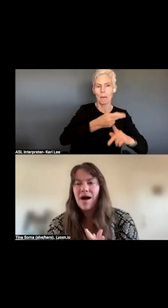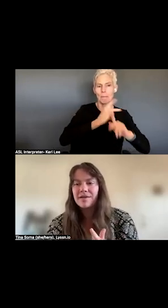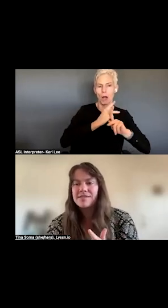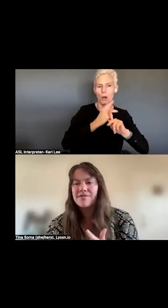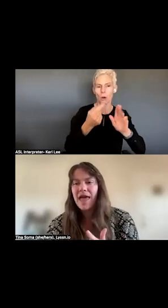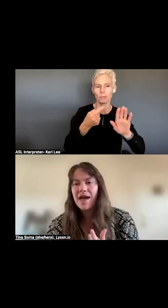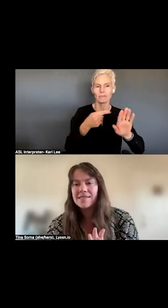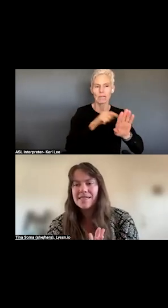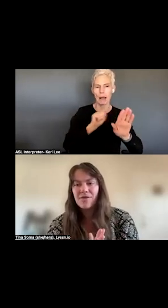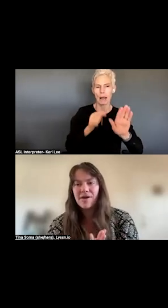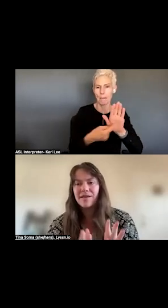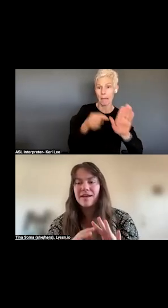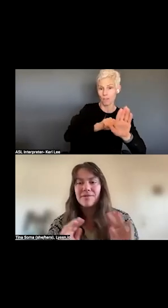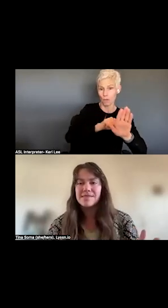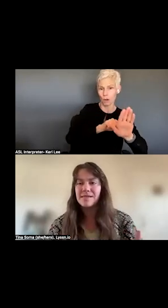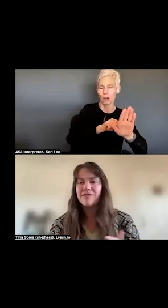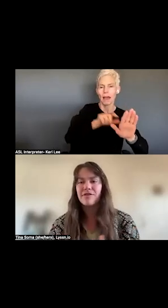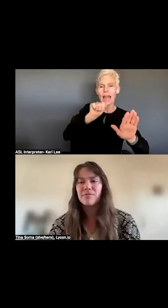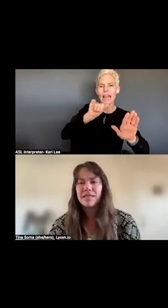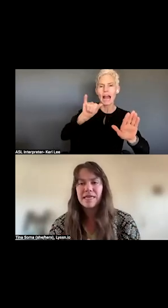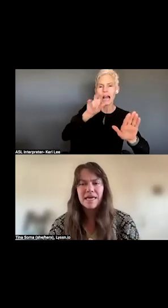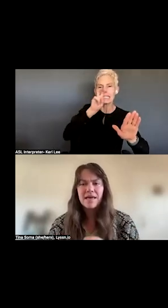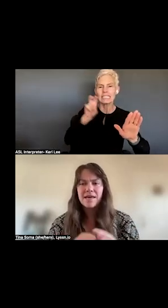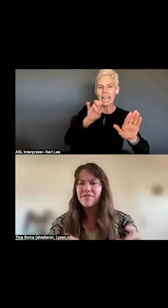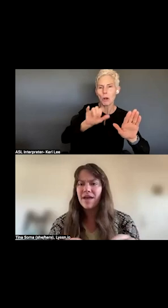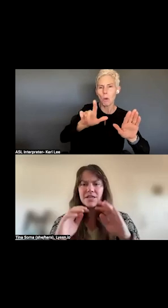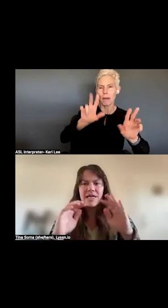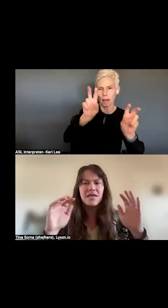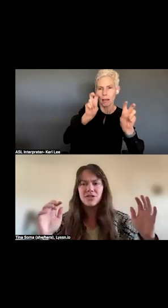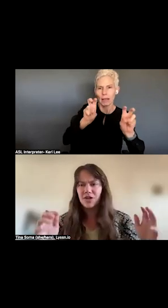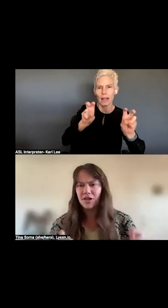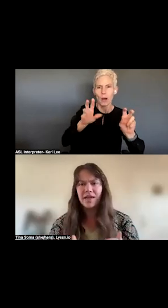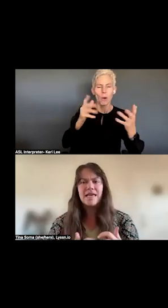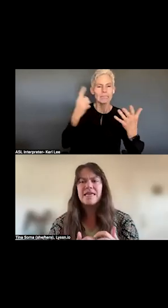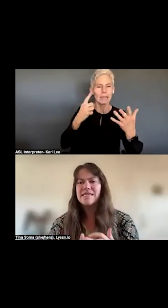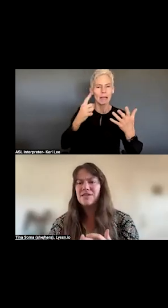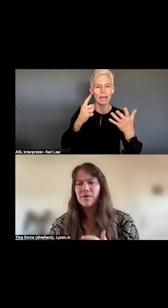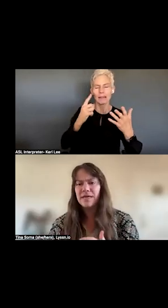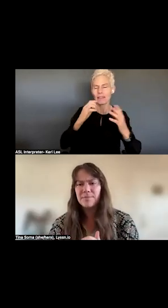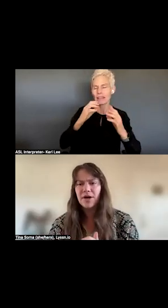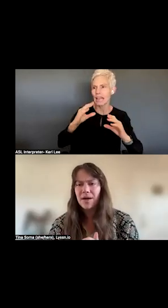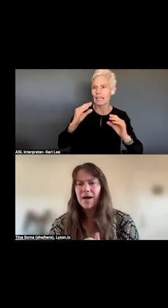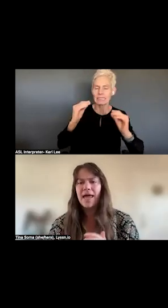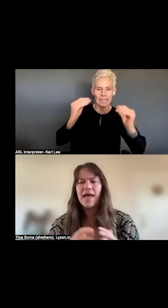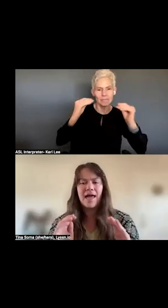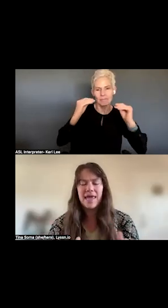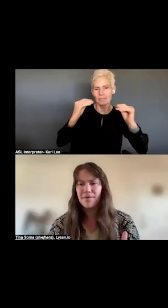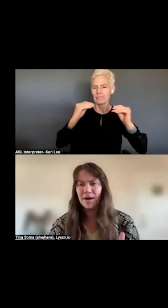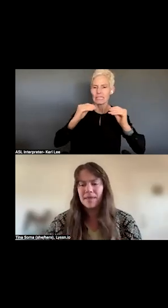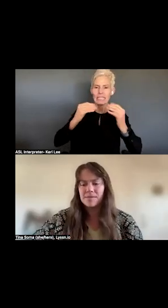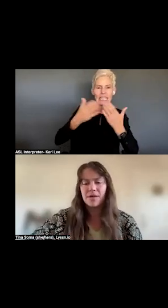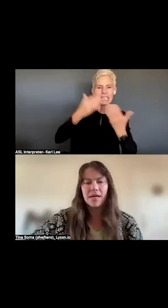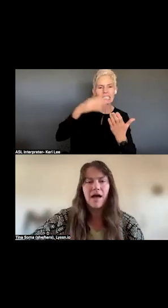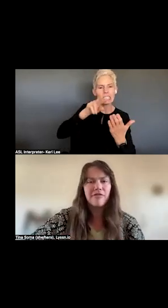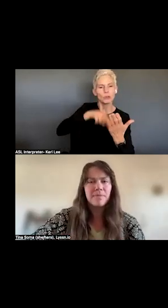from the authors of AI Snake Oil. If anyone is looking for a really kind of educational, easy to read book about AI, I can't